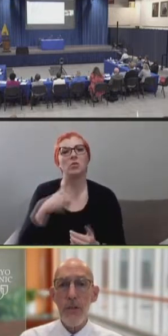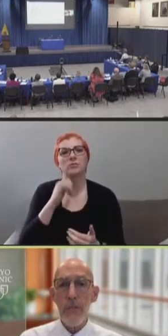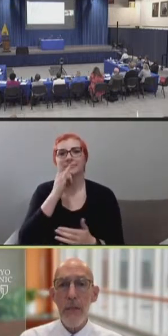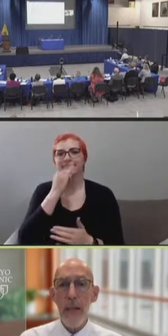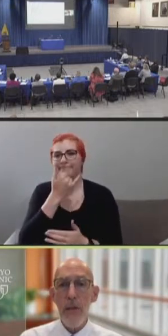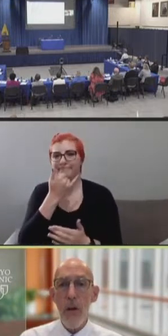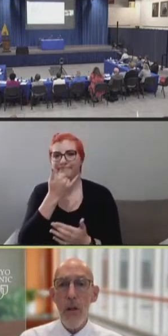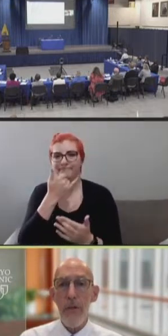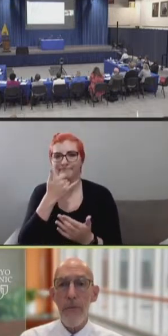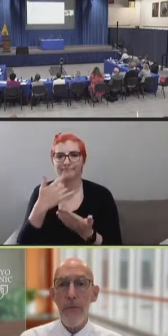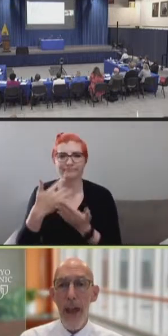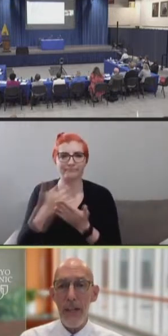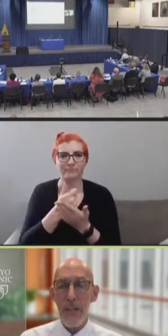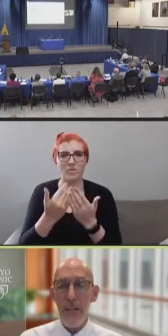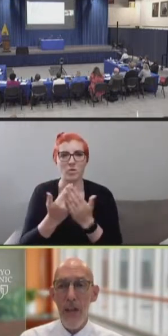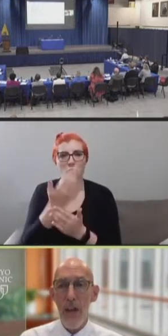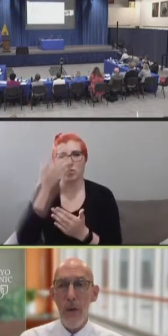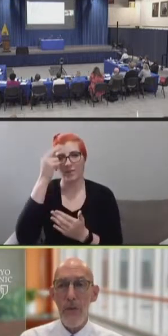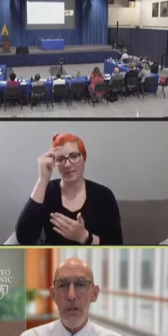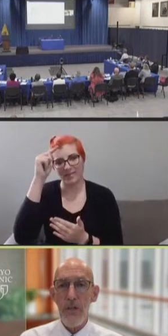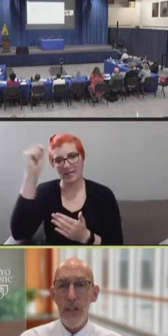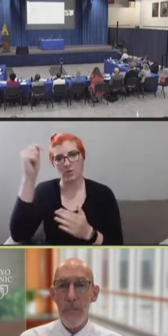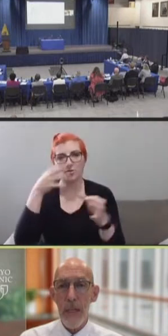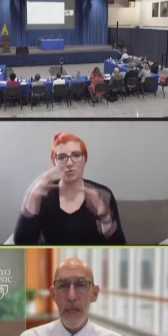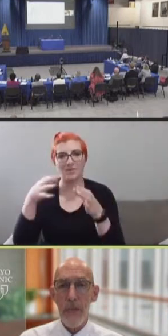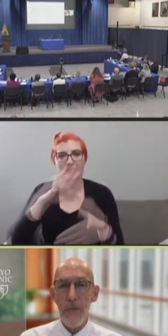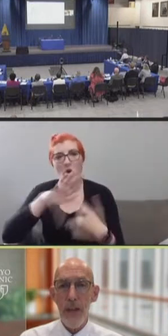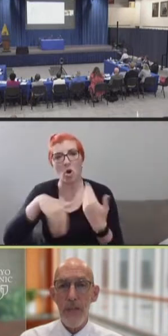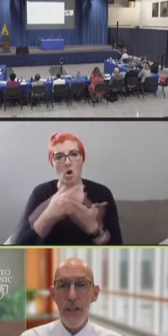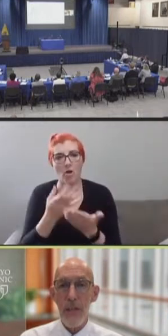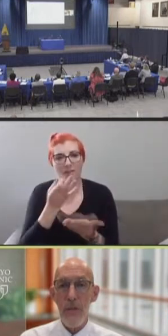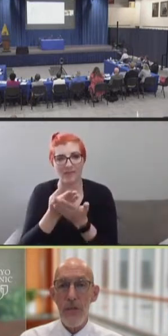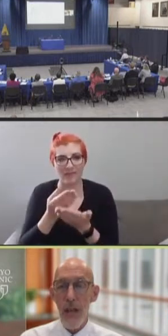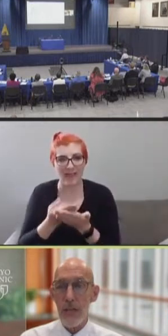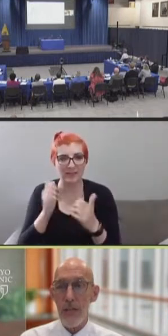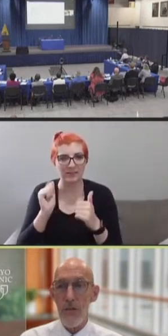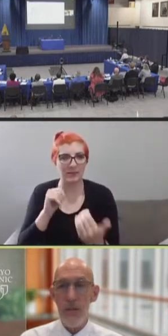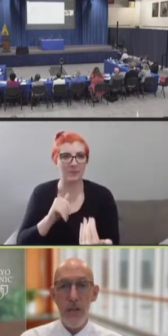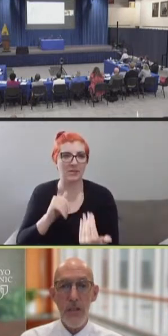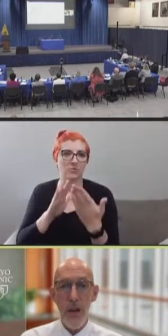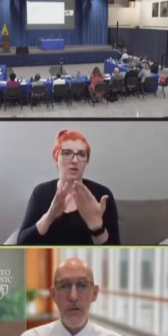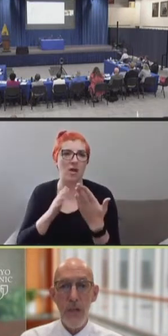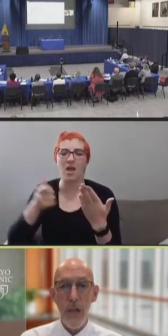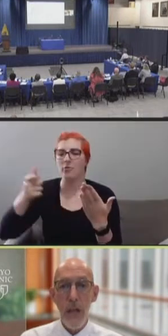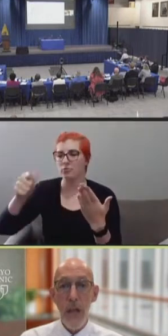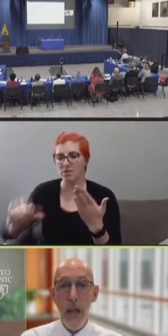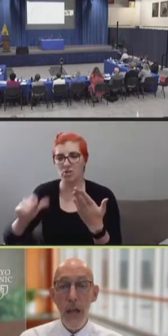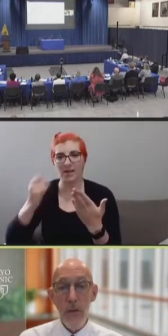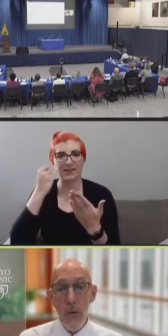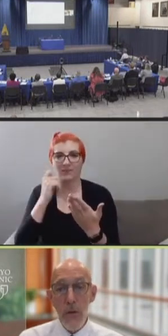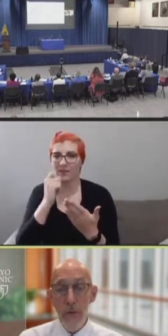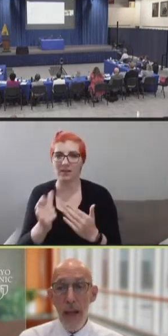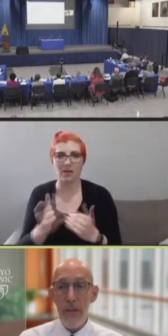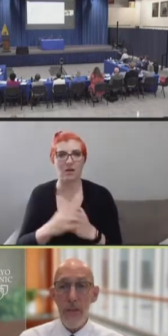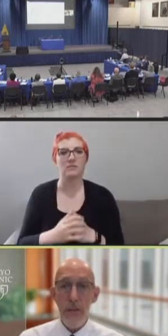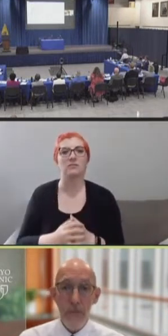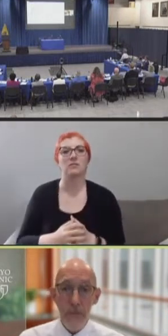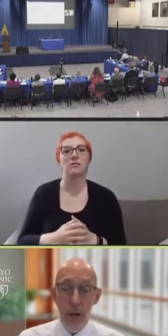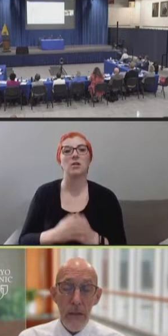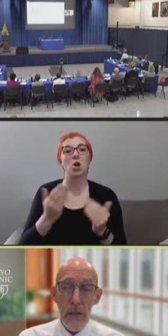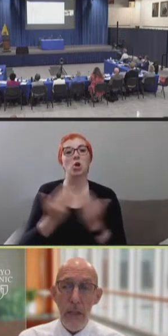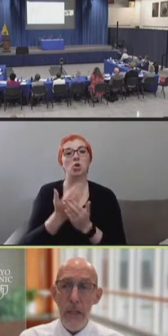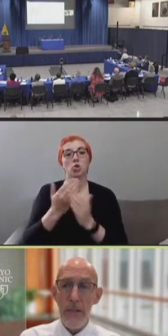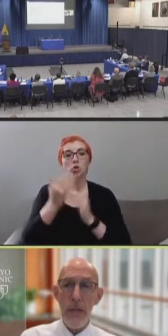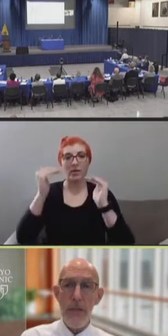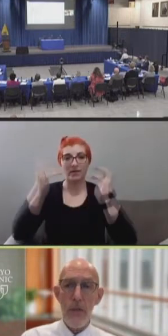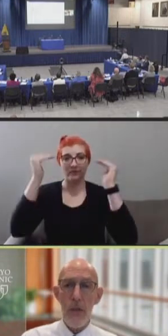to explain all the facts with which it can be confronted and reject those that don't. And new advances,